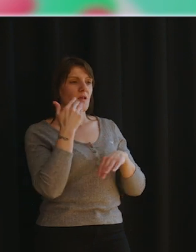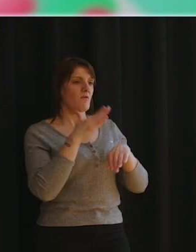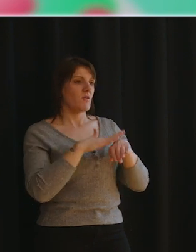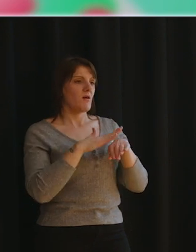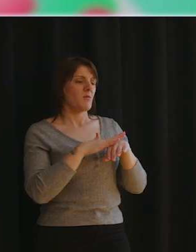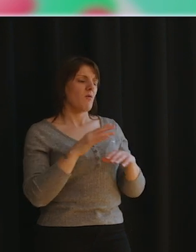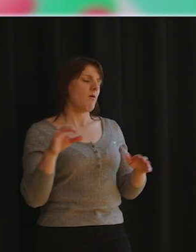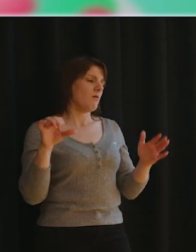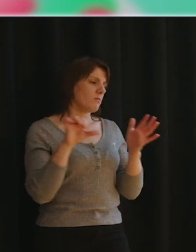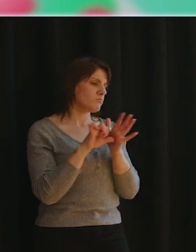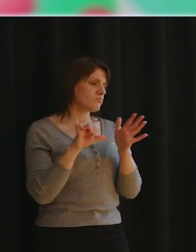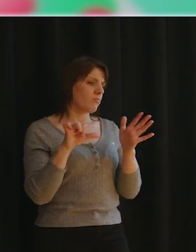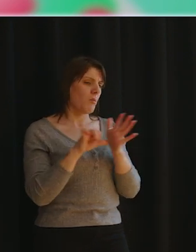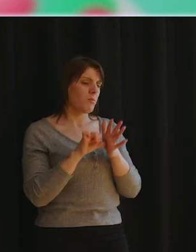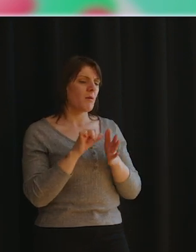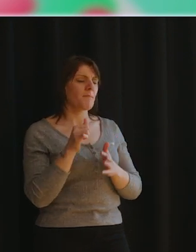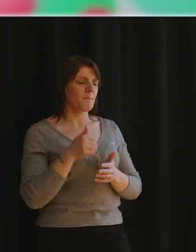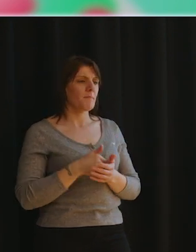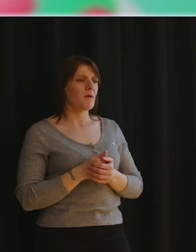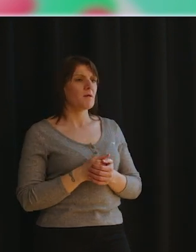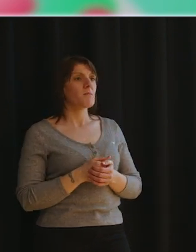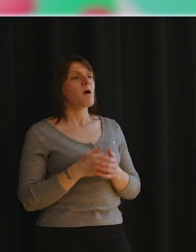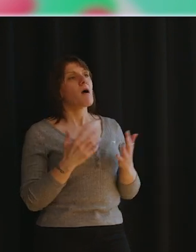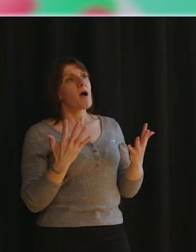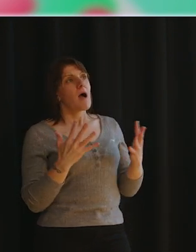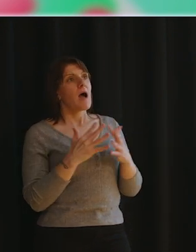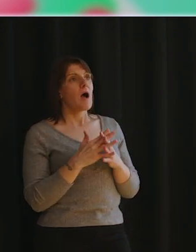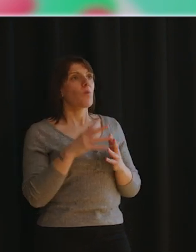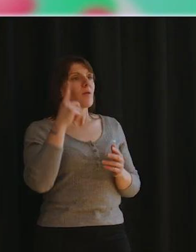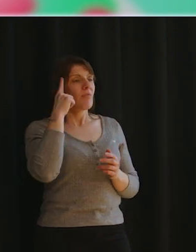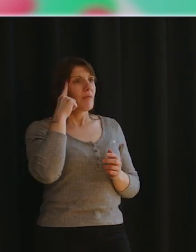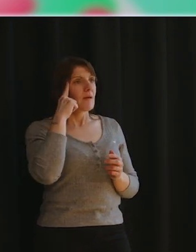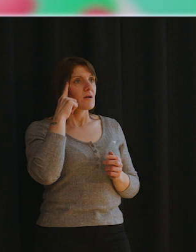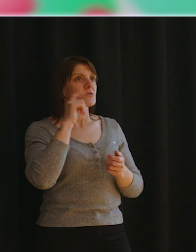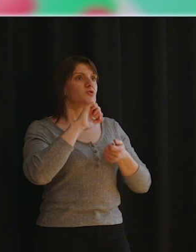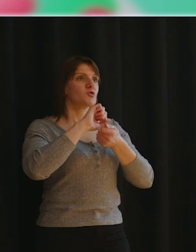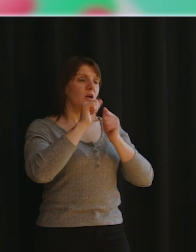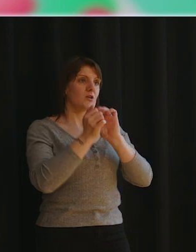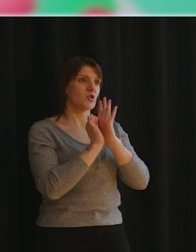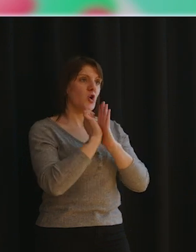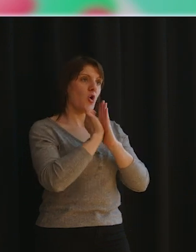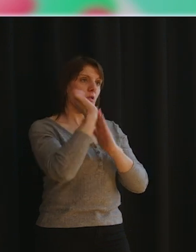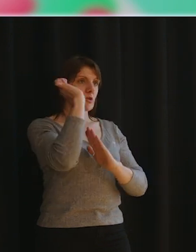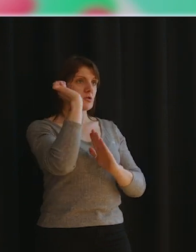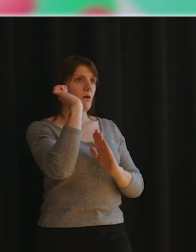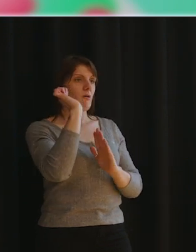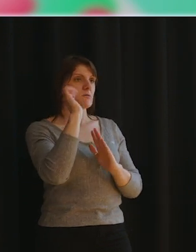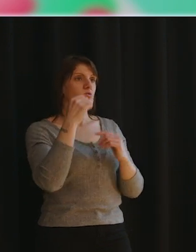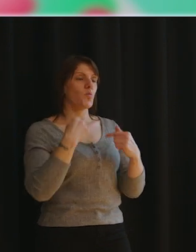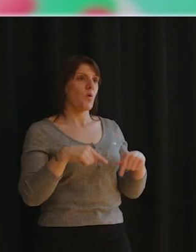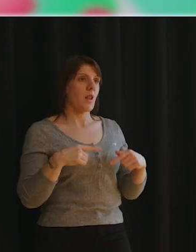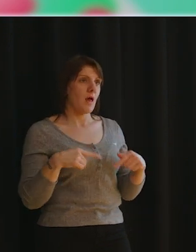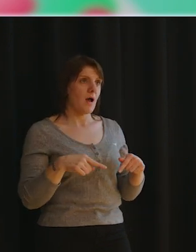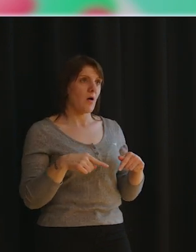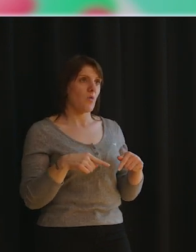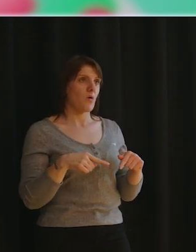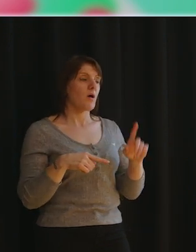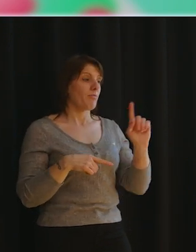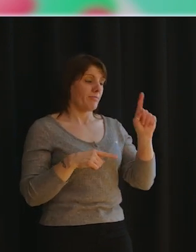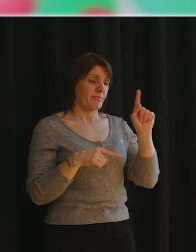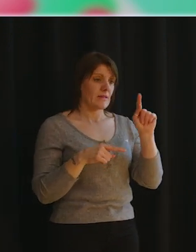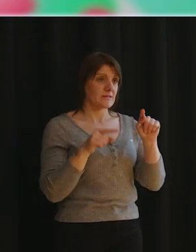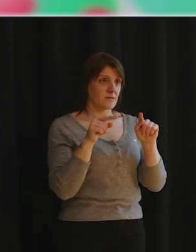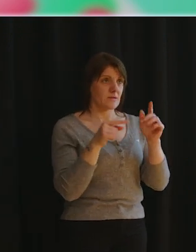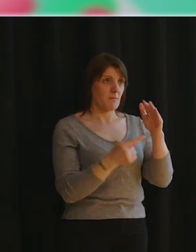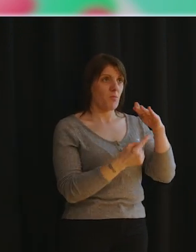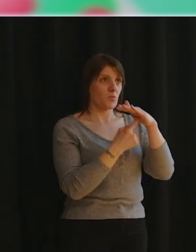problem. But how we then think about changing the culture to allow, and this is the key bit,